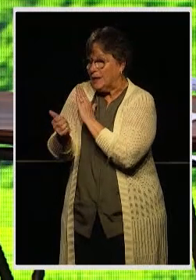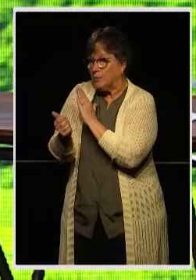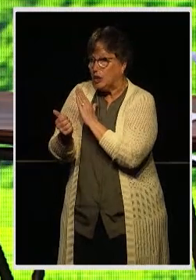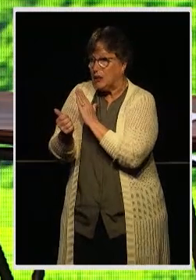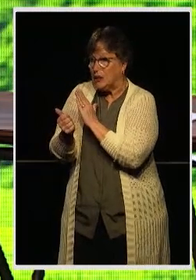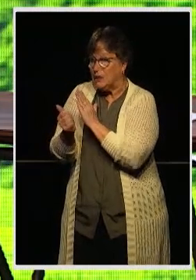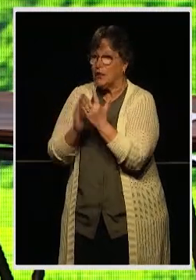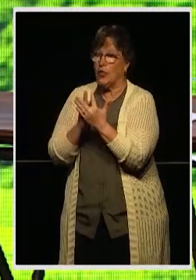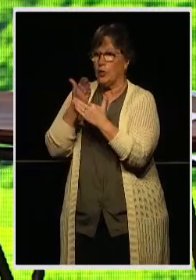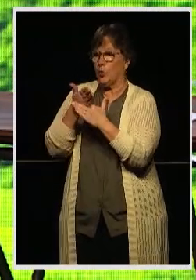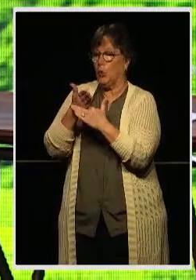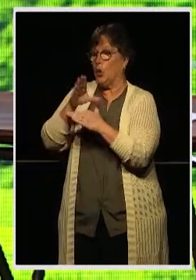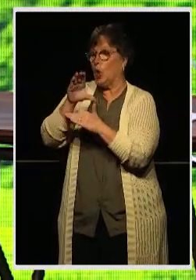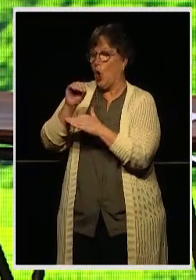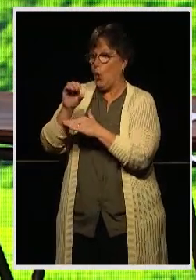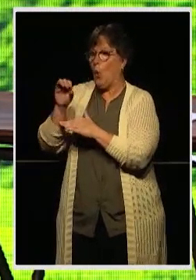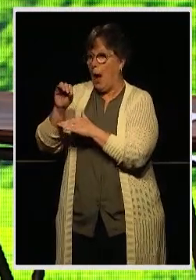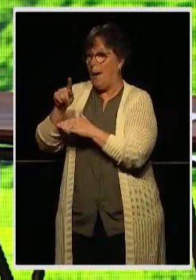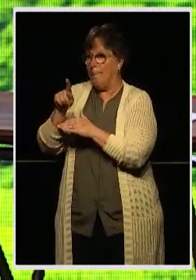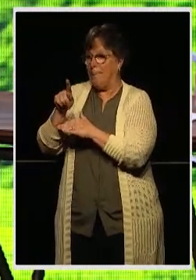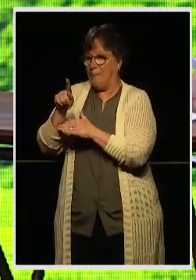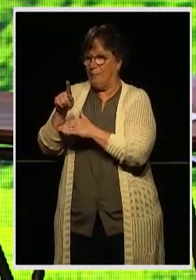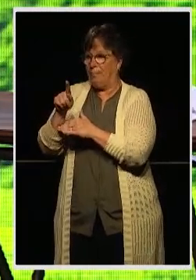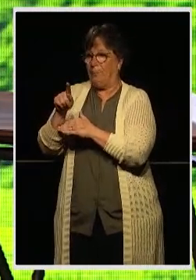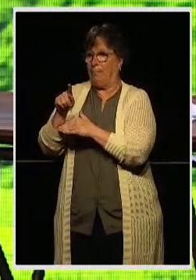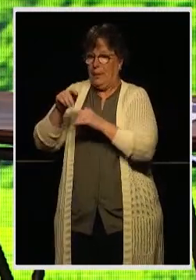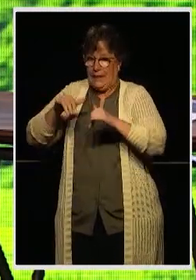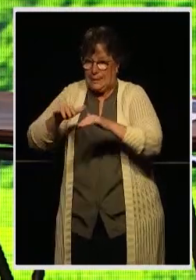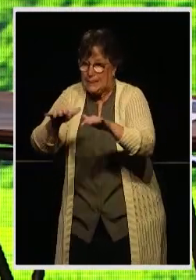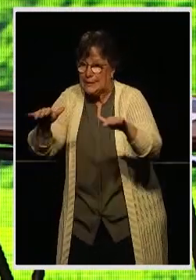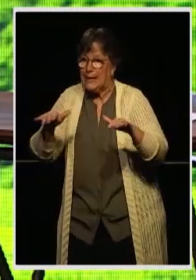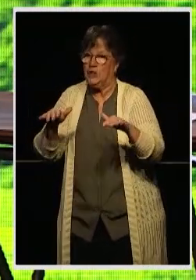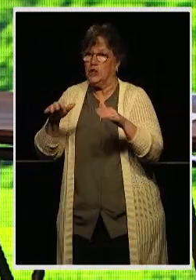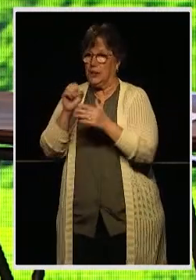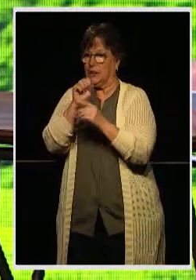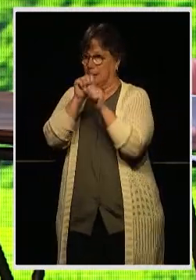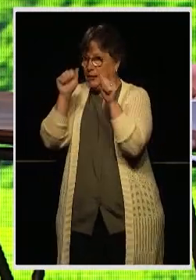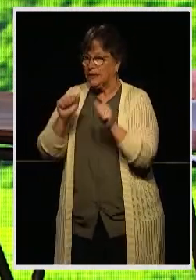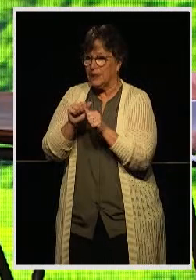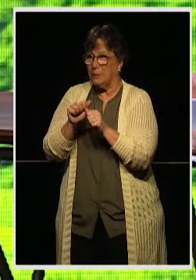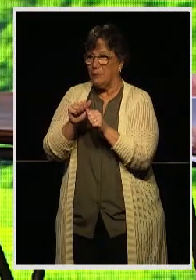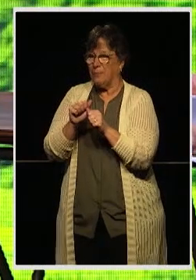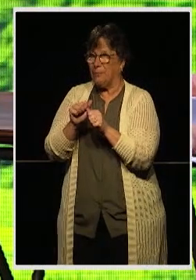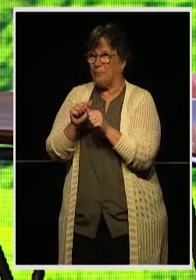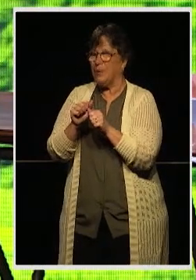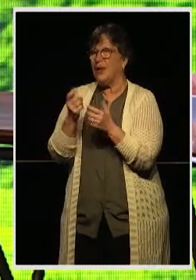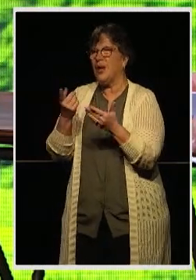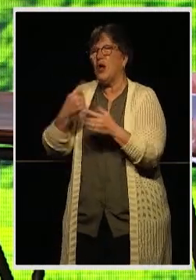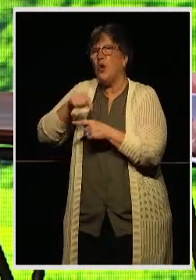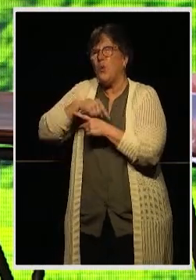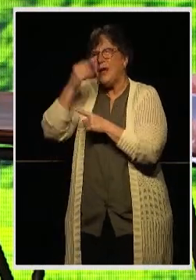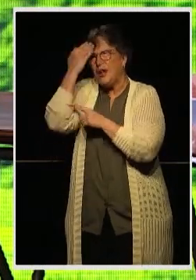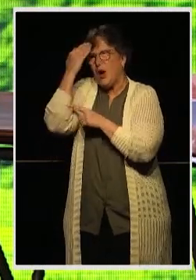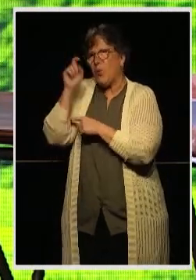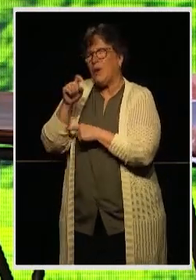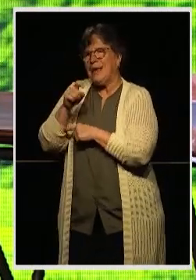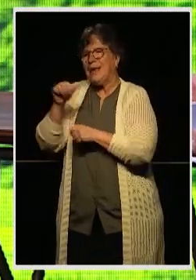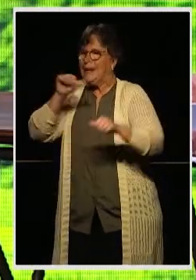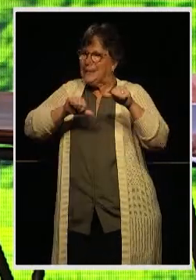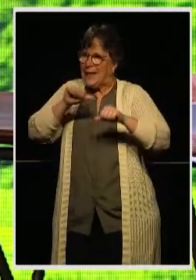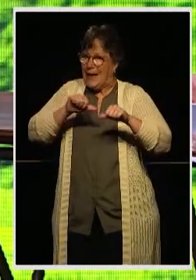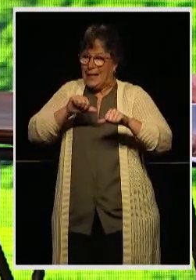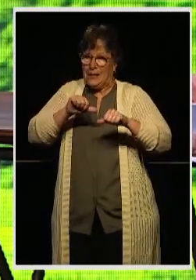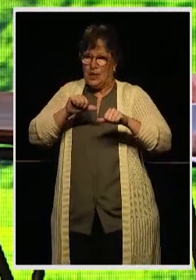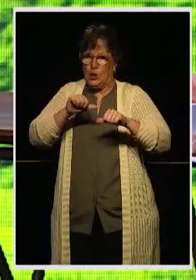cooperative extension system. So the moonshot that we're focusing on for CEA says we need science to overcome those, what we